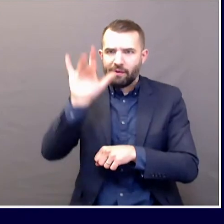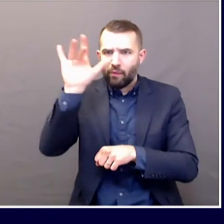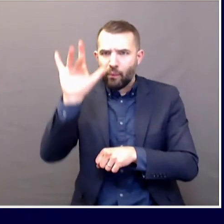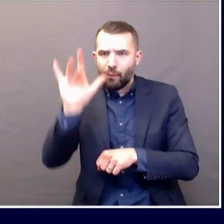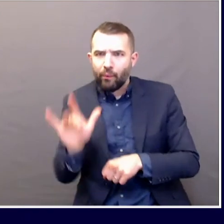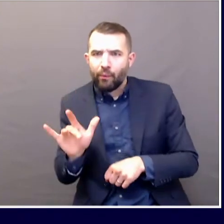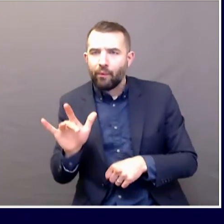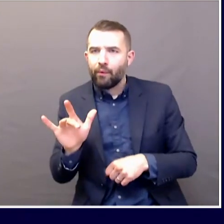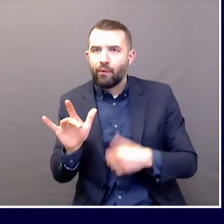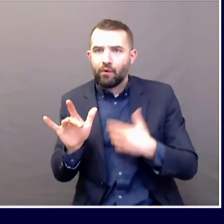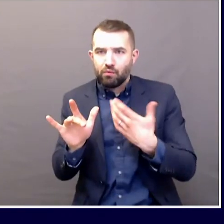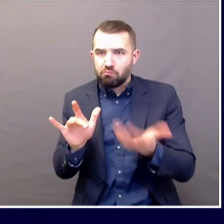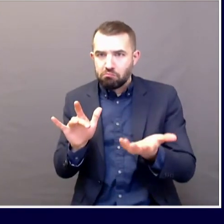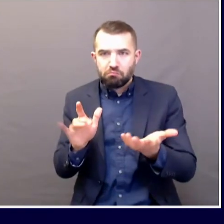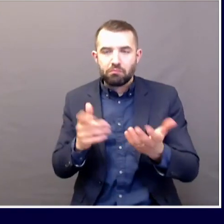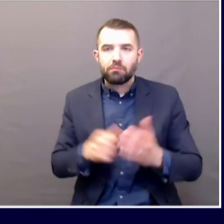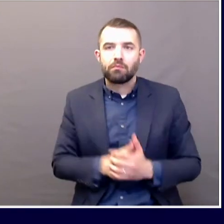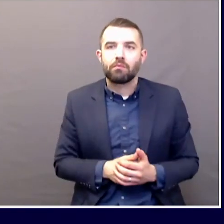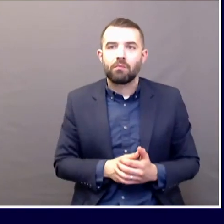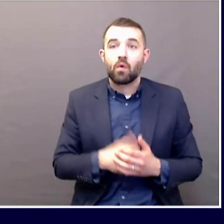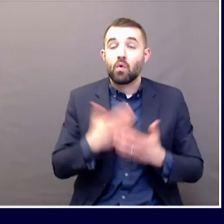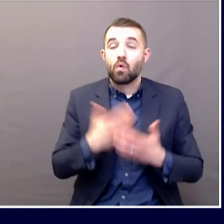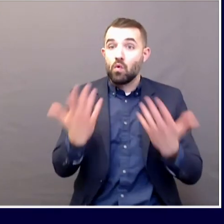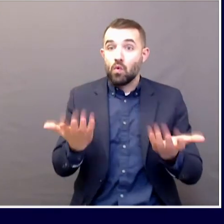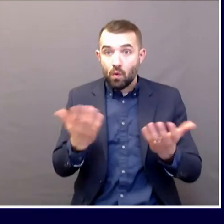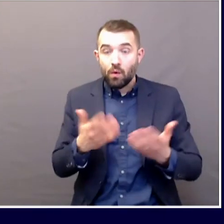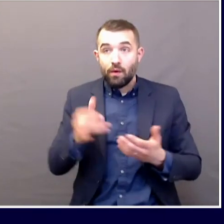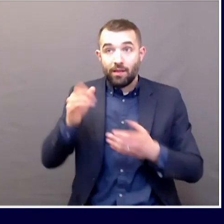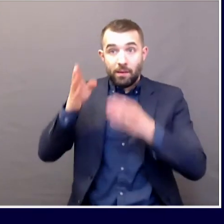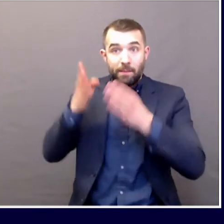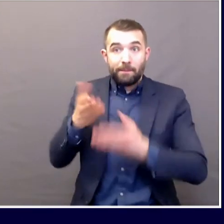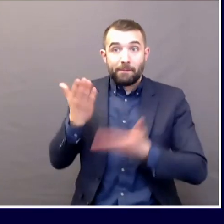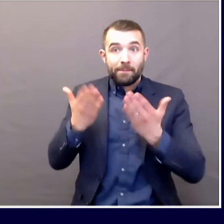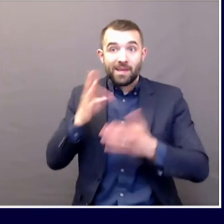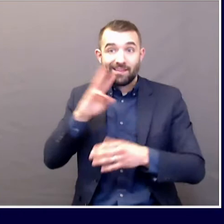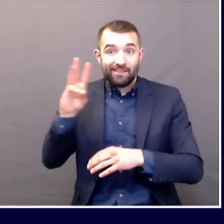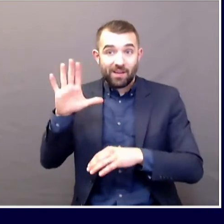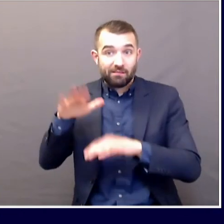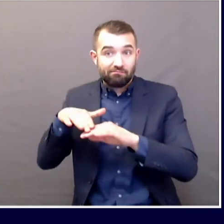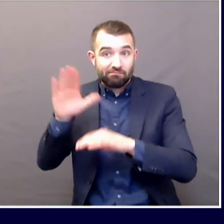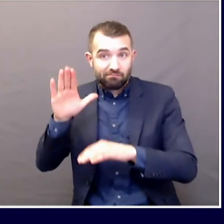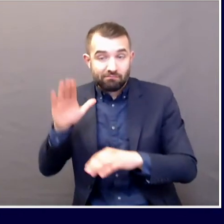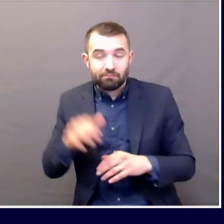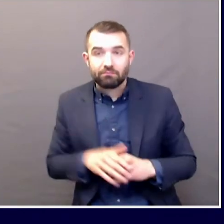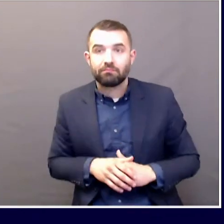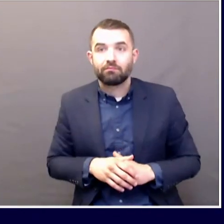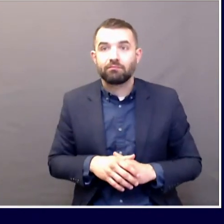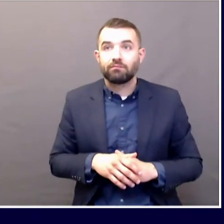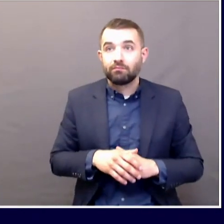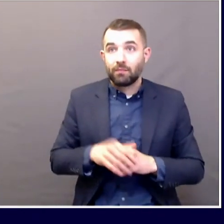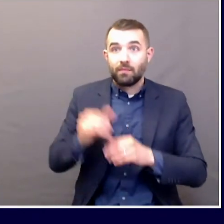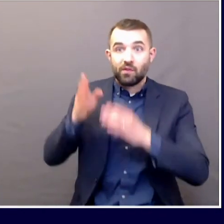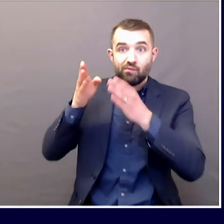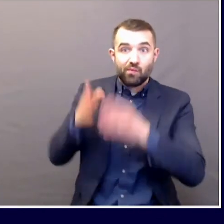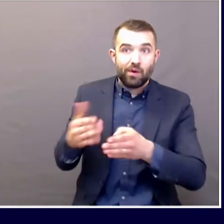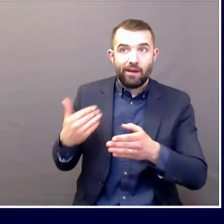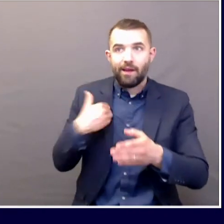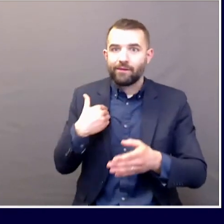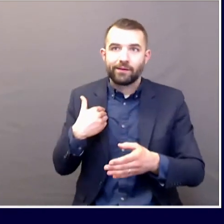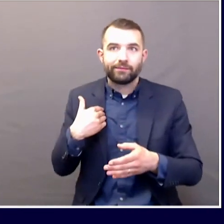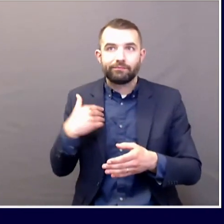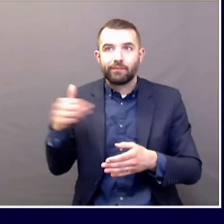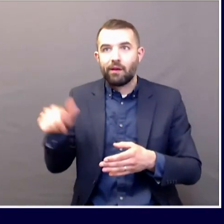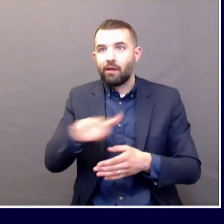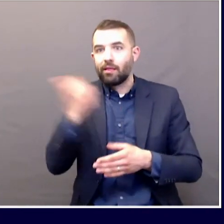are in, let's say the 65 to 69 bracket, or people with pre-existing medical conditions, would it be